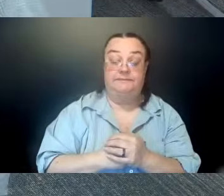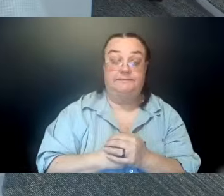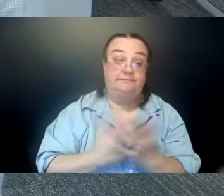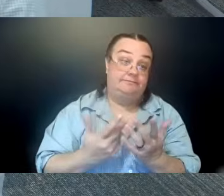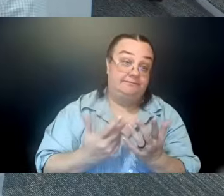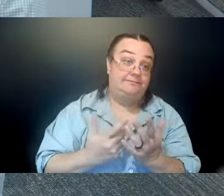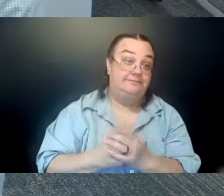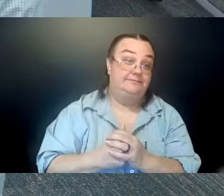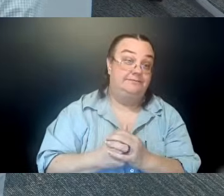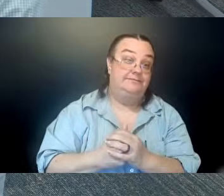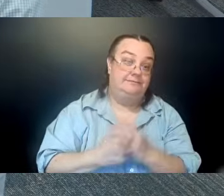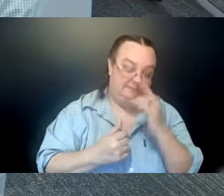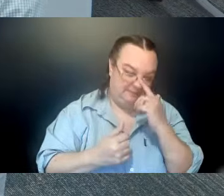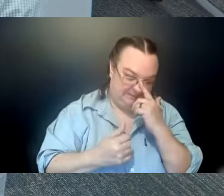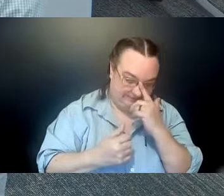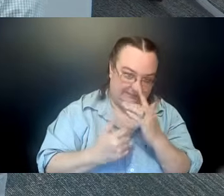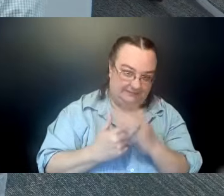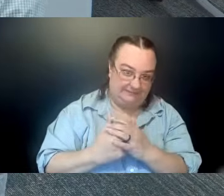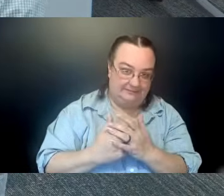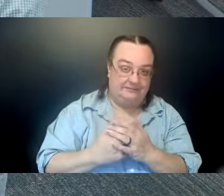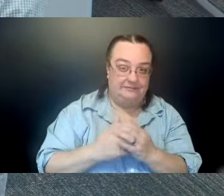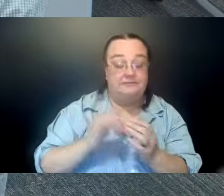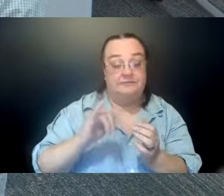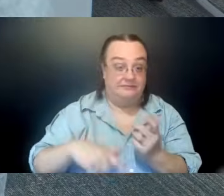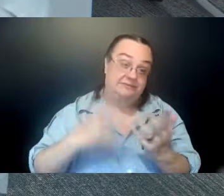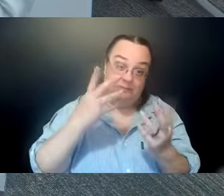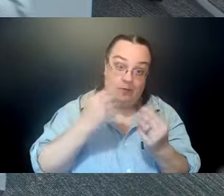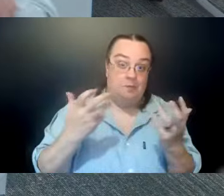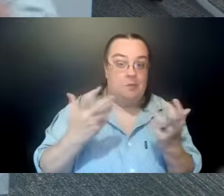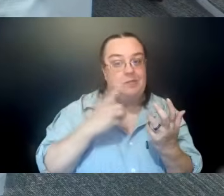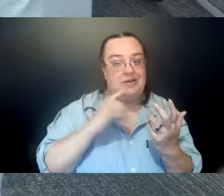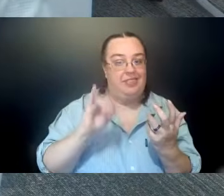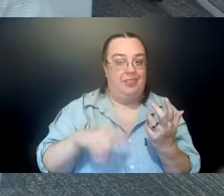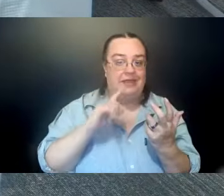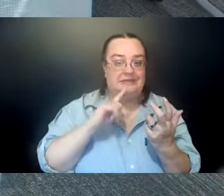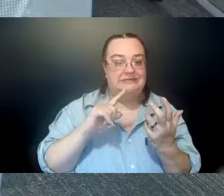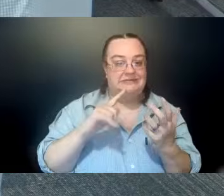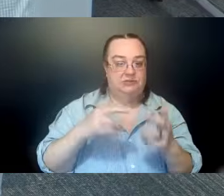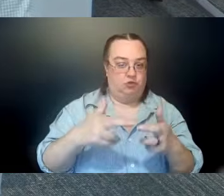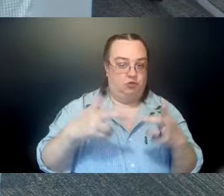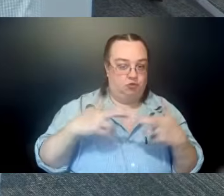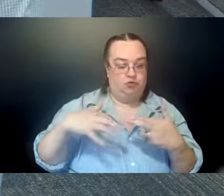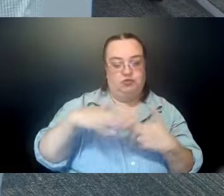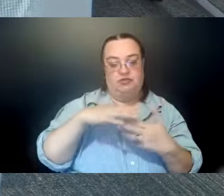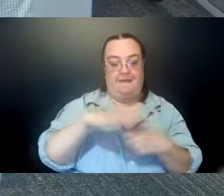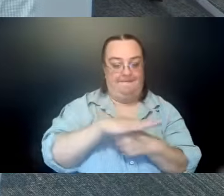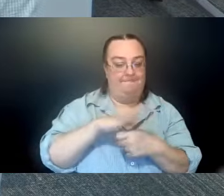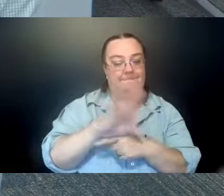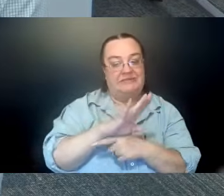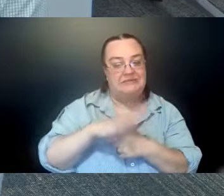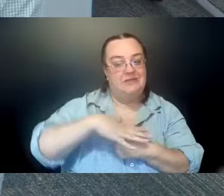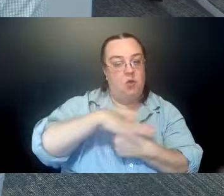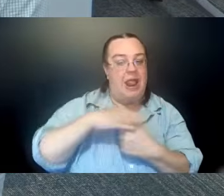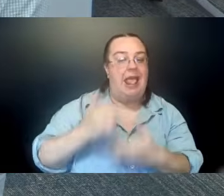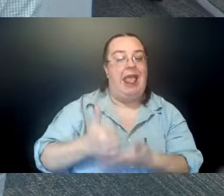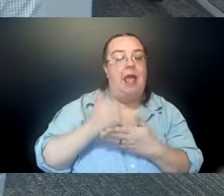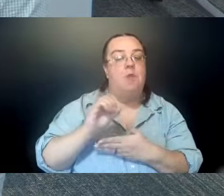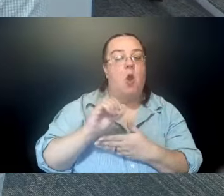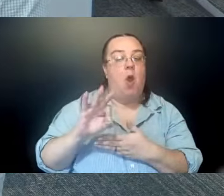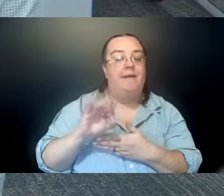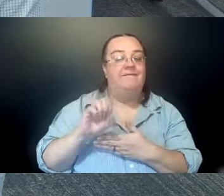That's Excellent. That's pretty much the businesses in the region to help offset the costs, right?